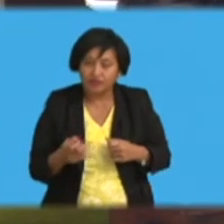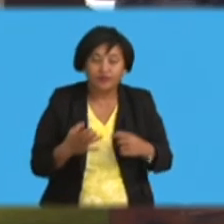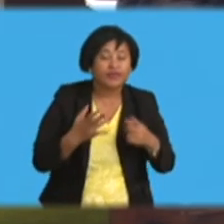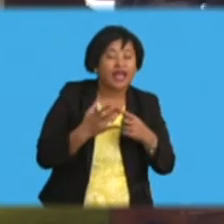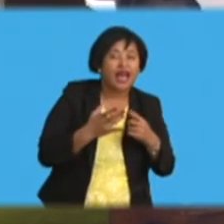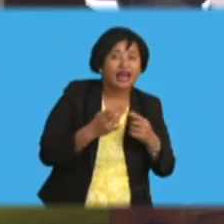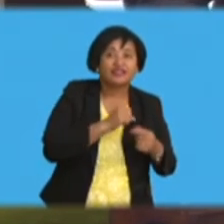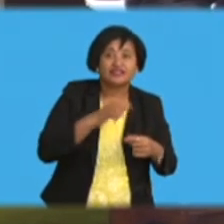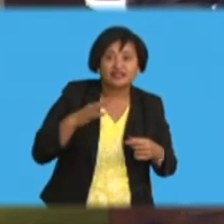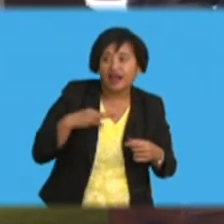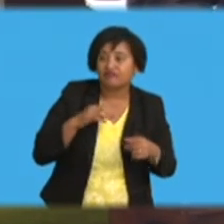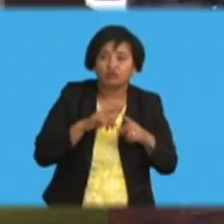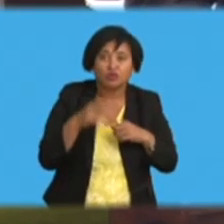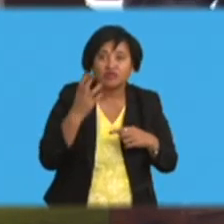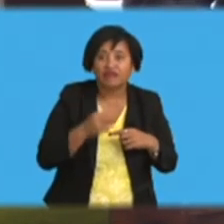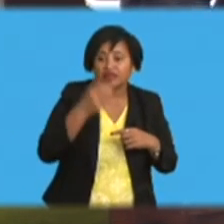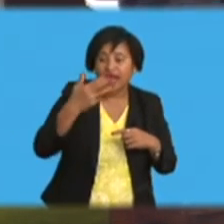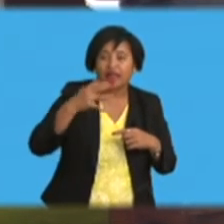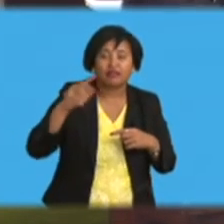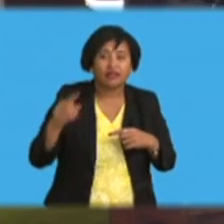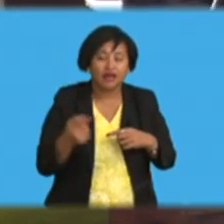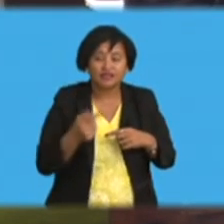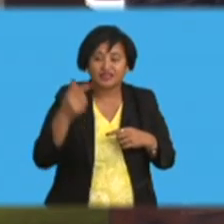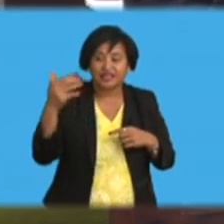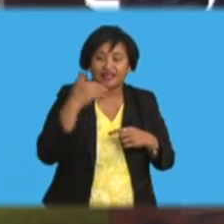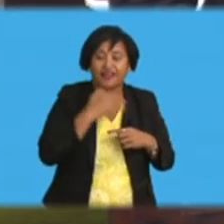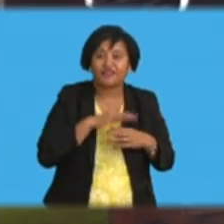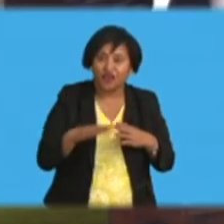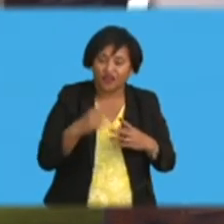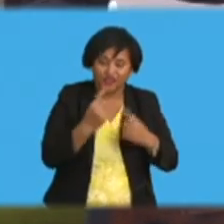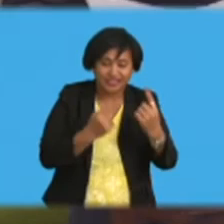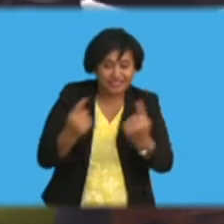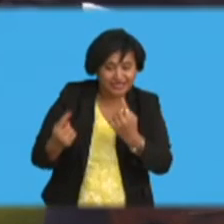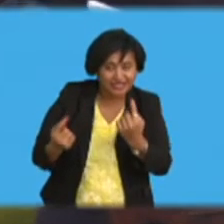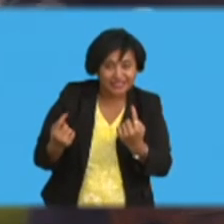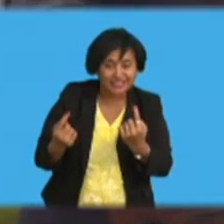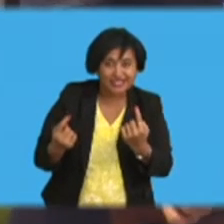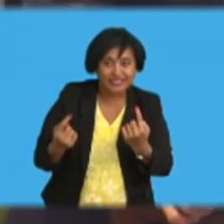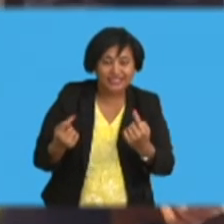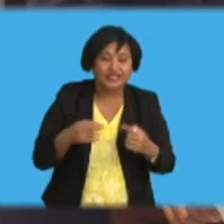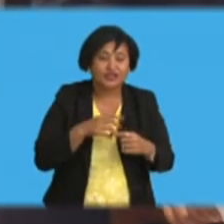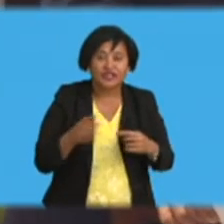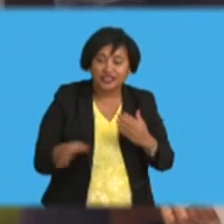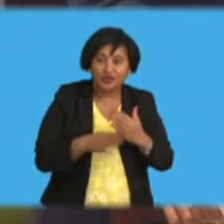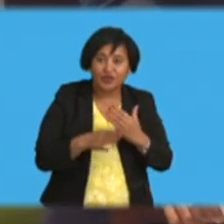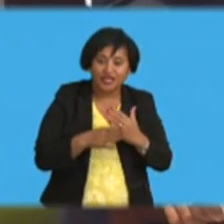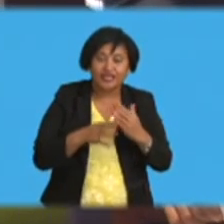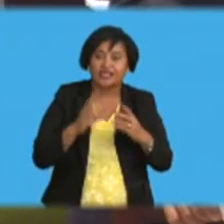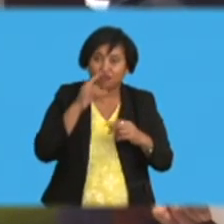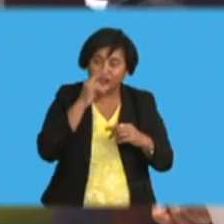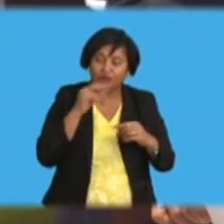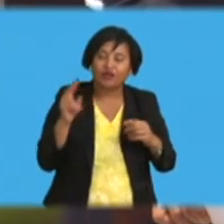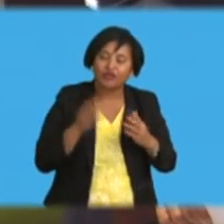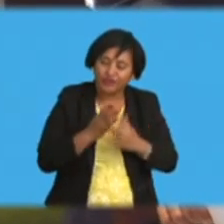than $9,900 each. Madam Speaker, such positive developments are only possible through a collaborative approach between